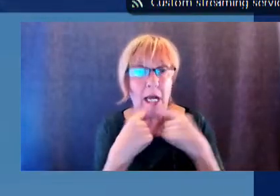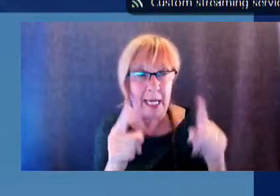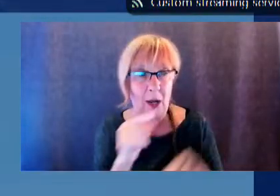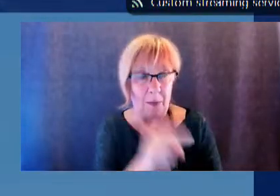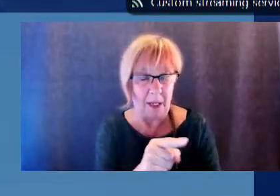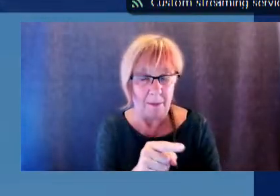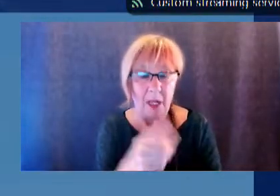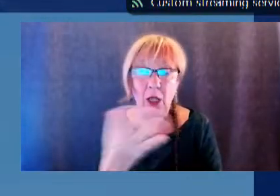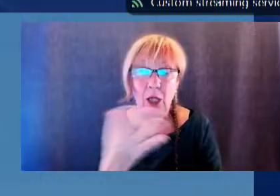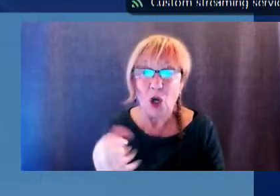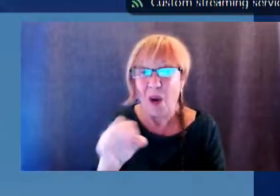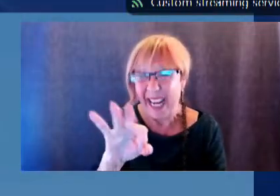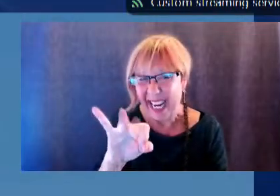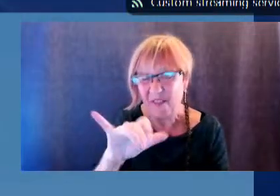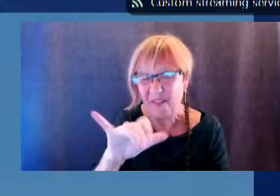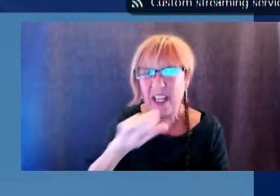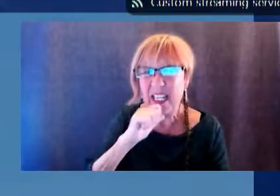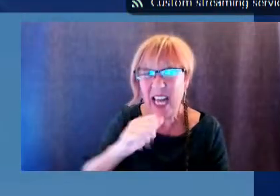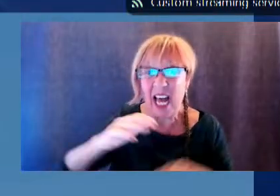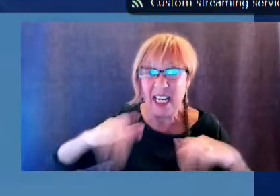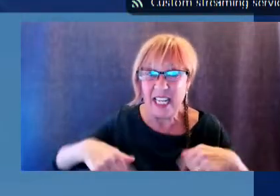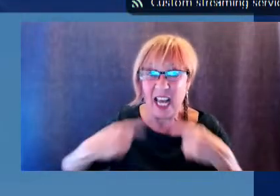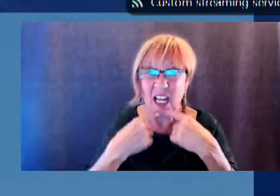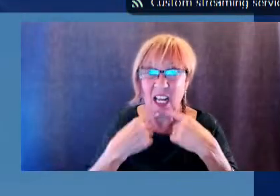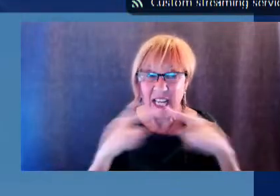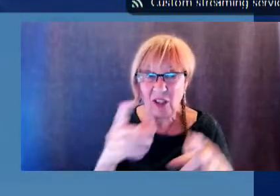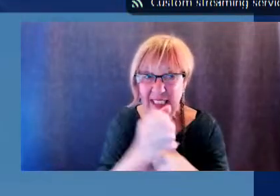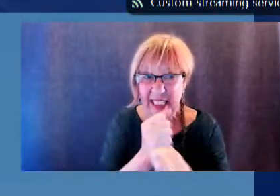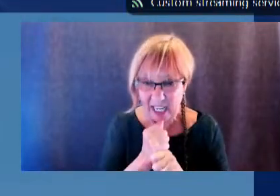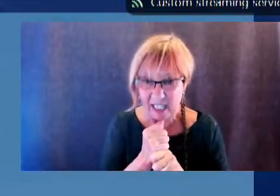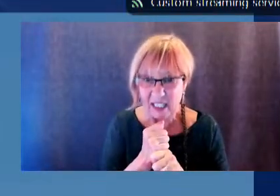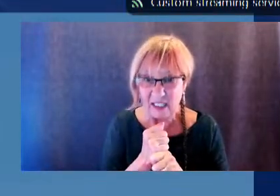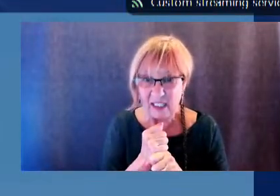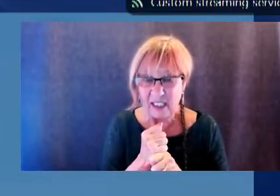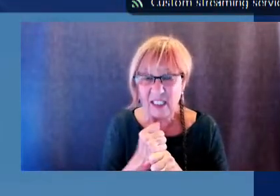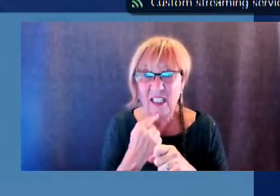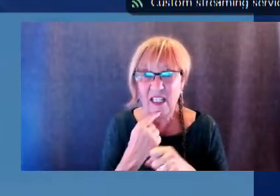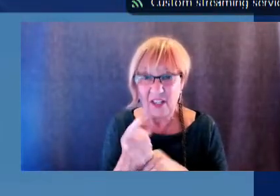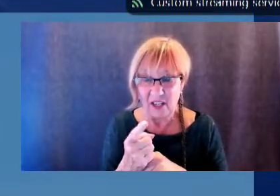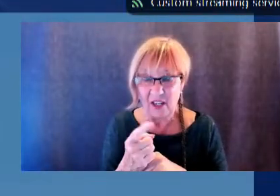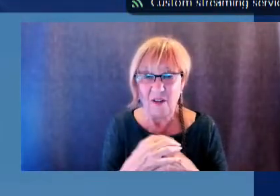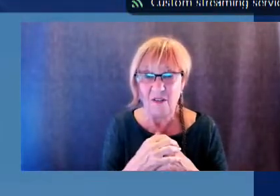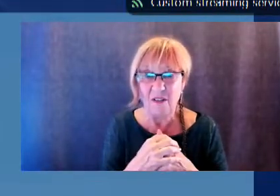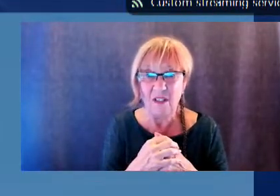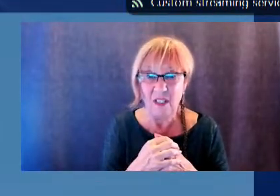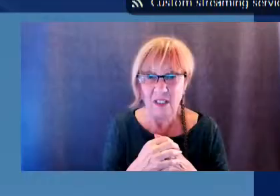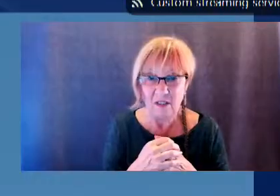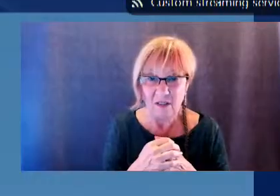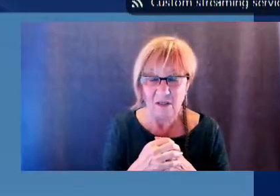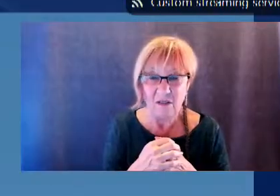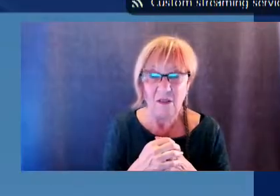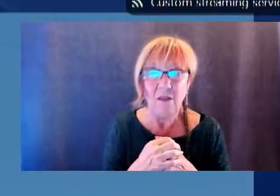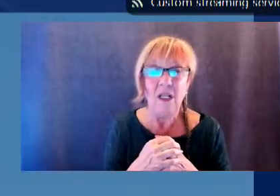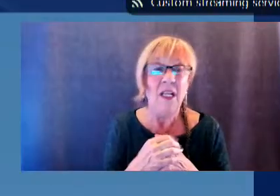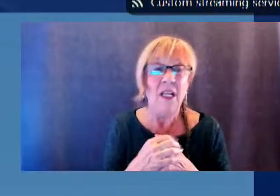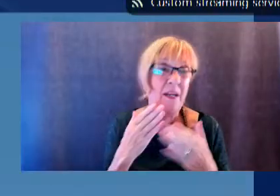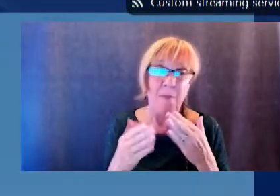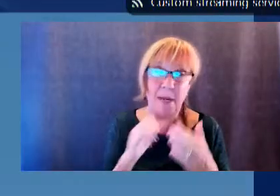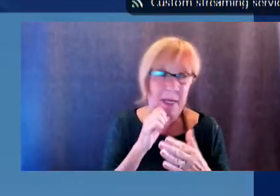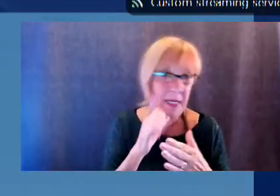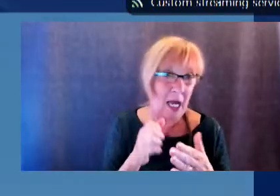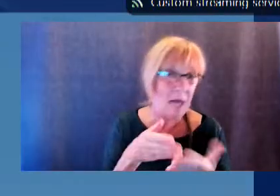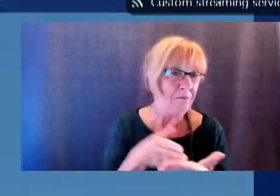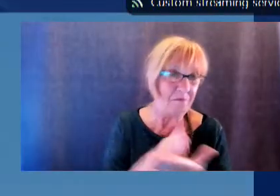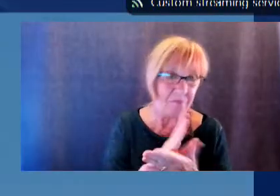yet, and I did notice the note in the Q&A that said they did go online. So you can go online,